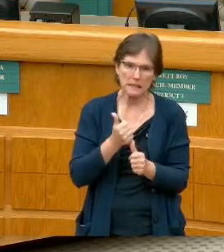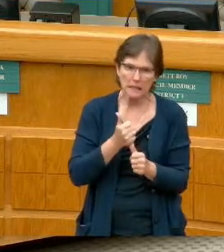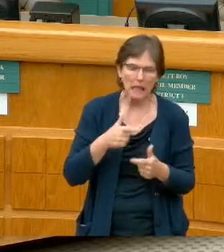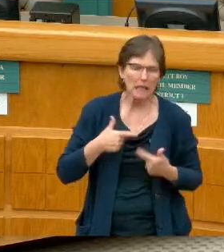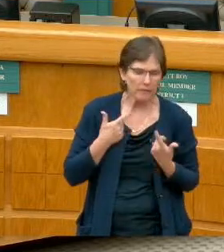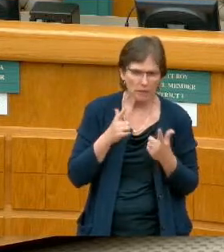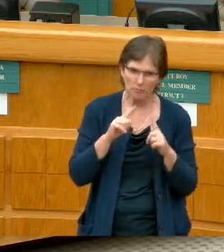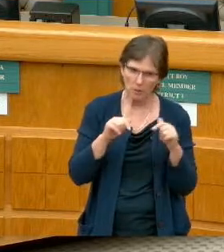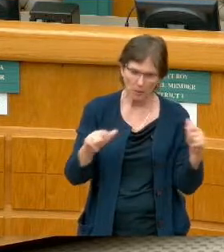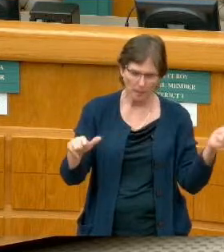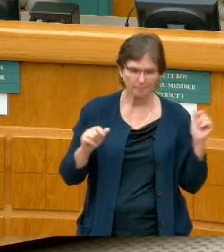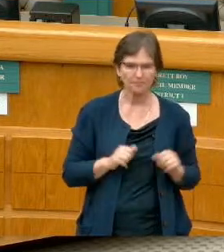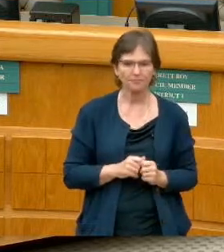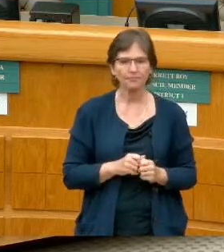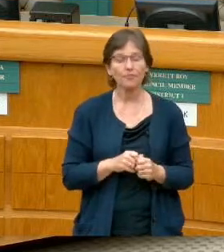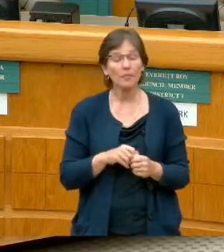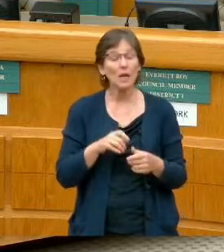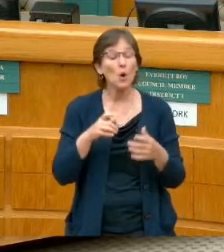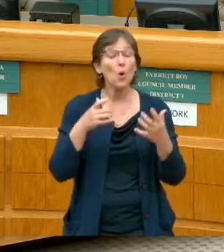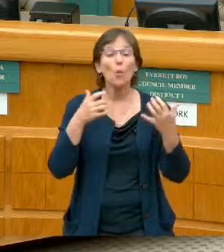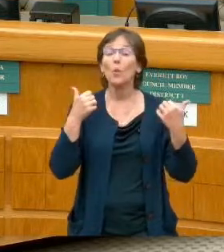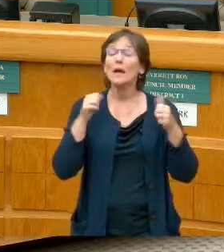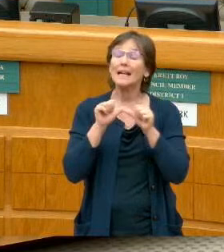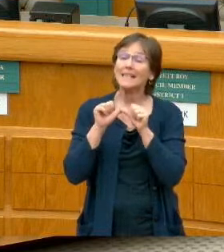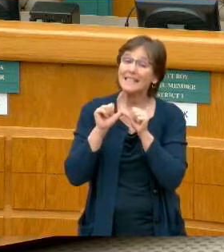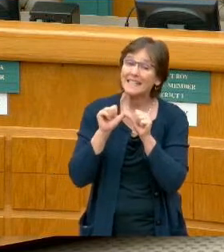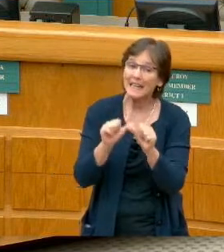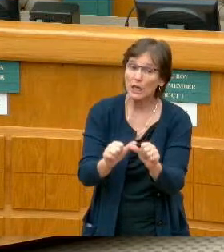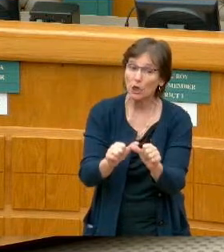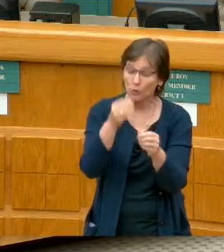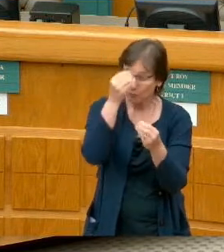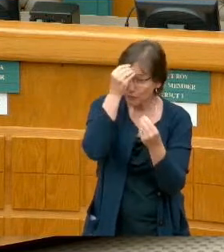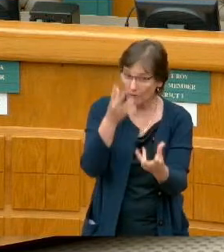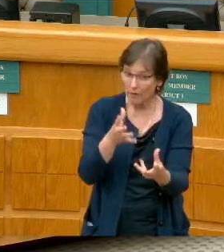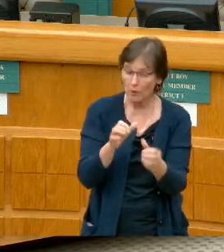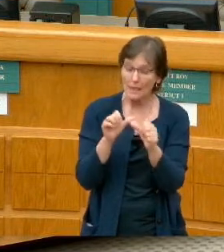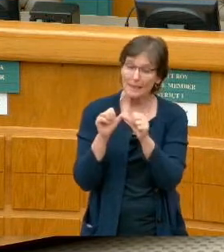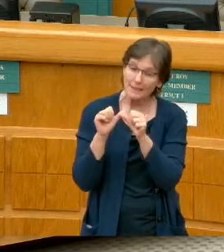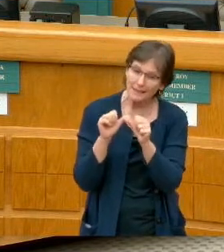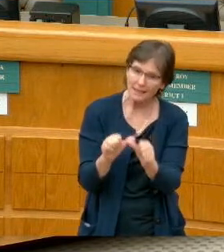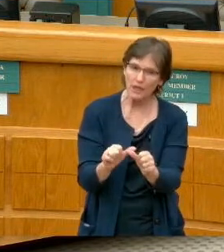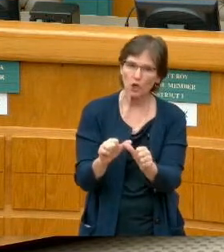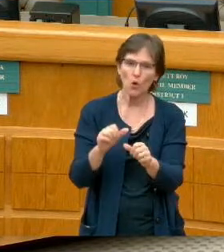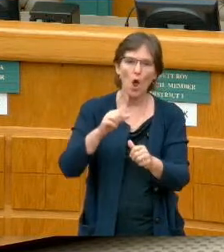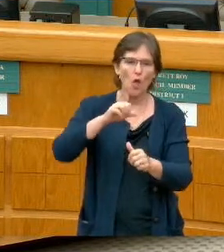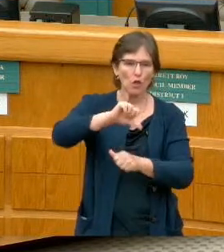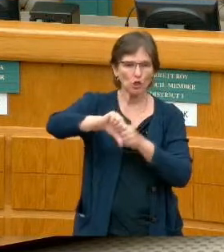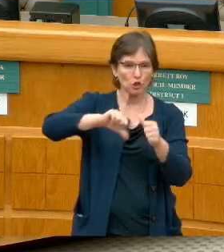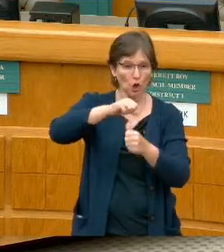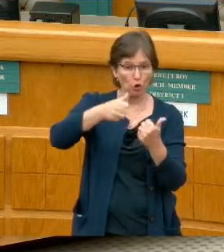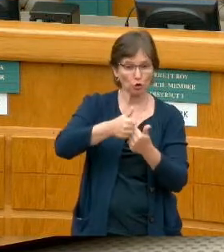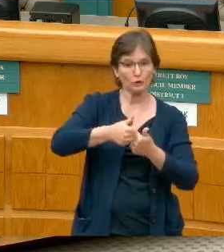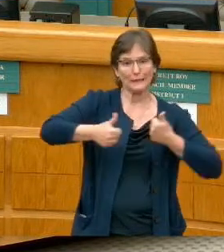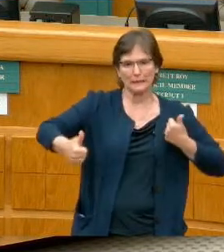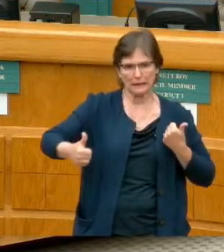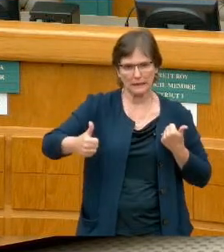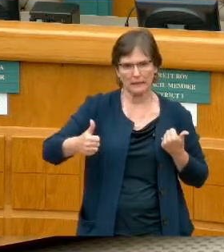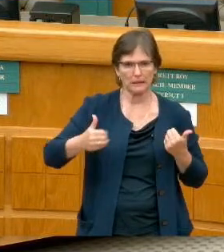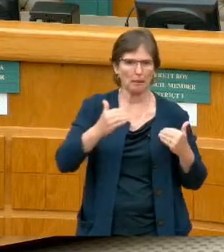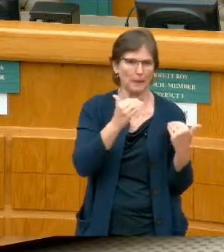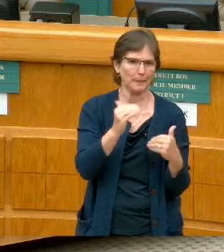requirements, but there's no occupancy limit beginning on the 24th